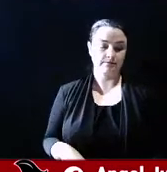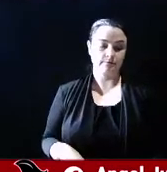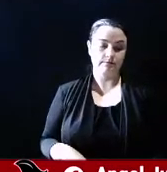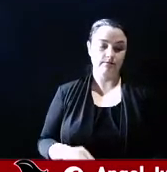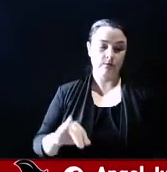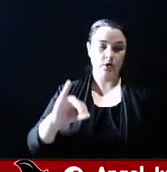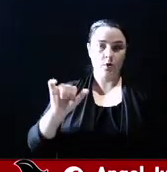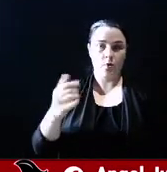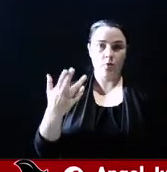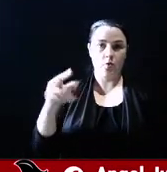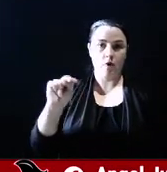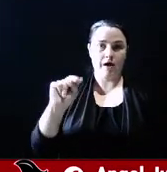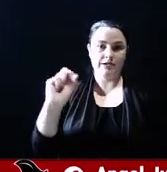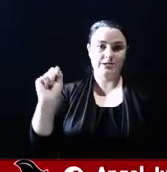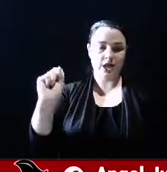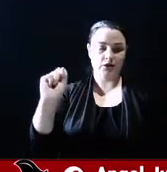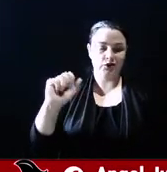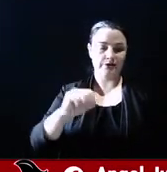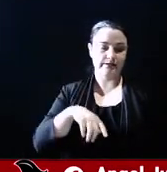Juan Sanchez.